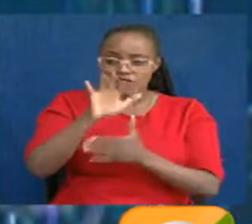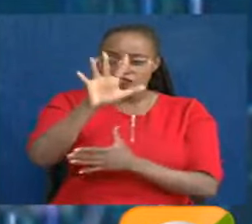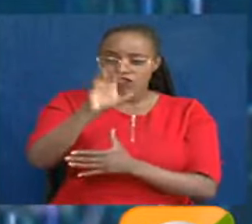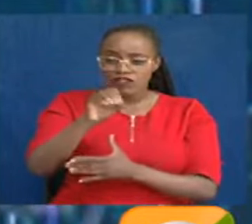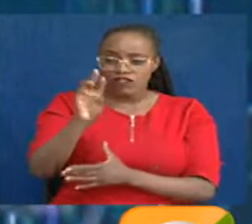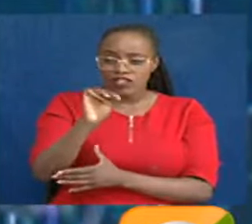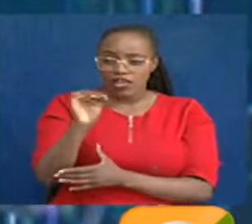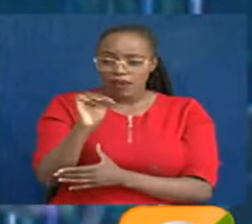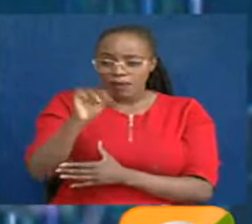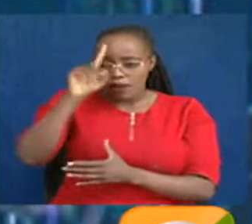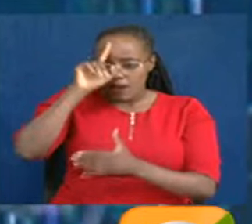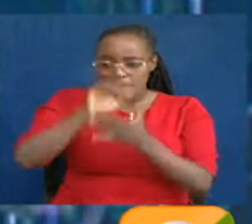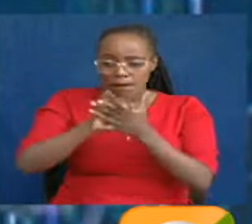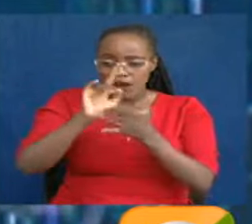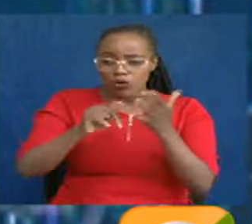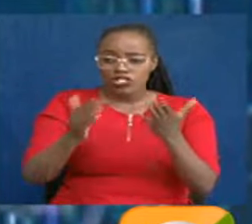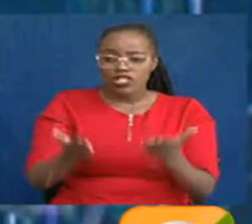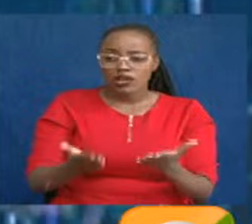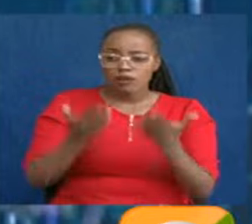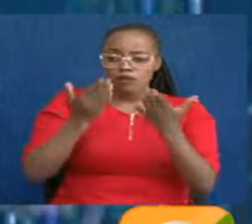we believe that it will be a good